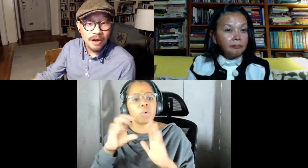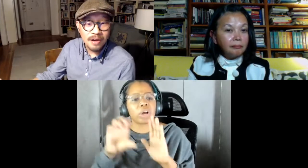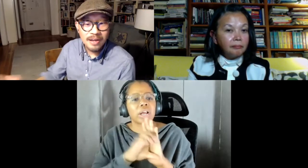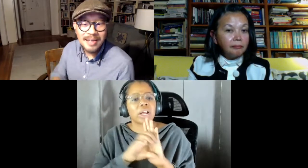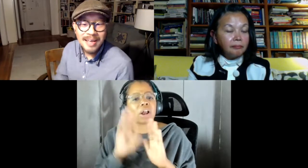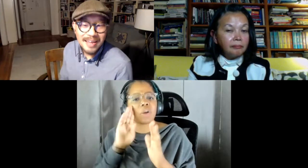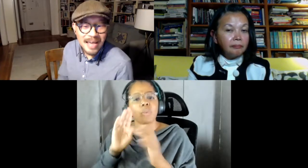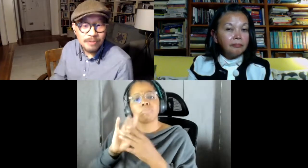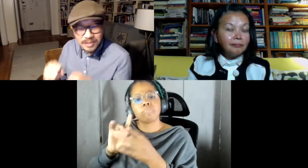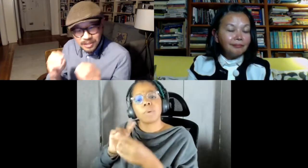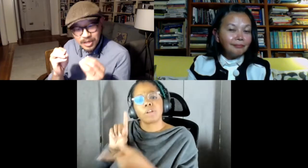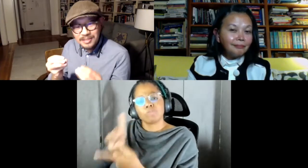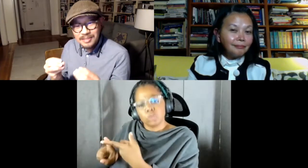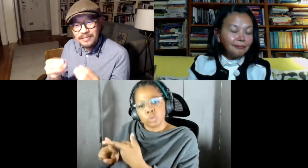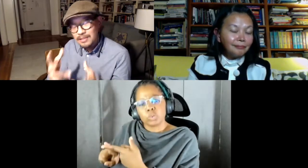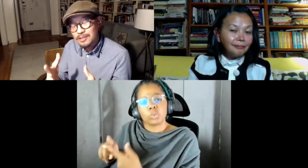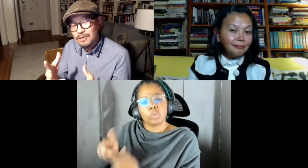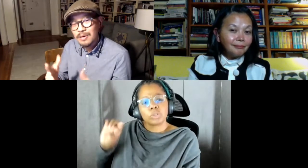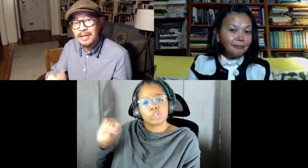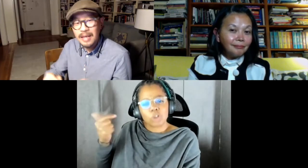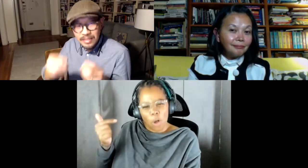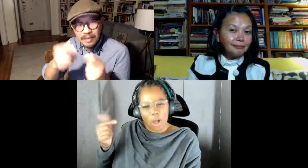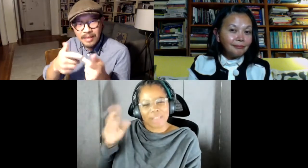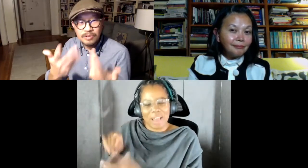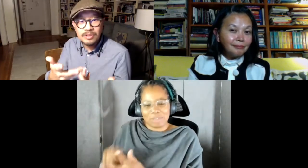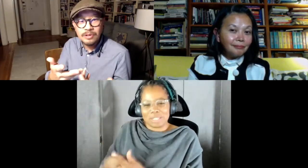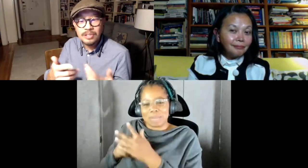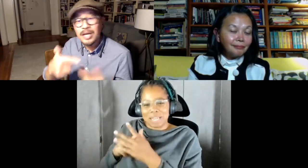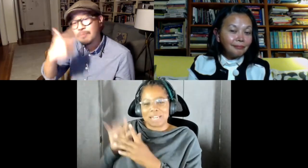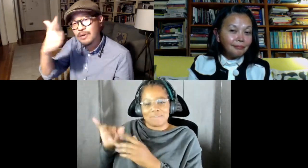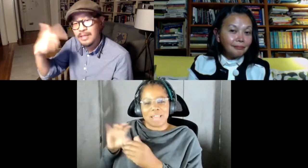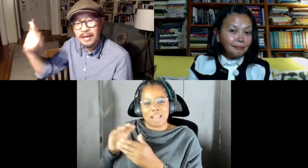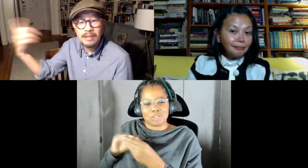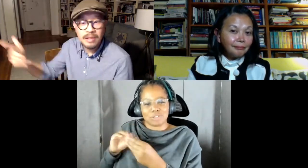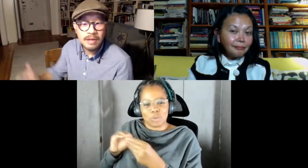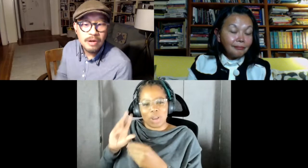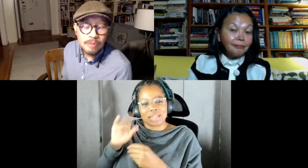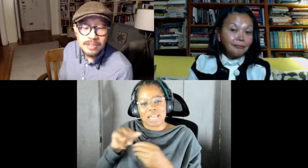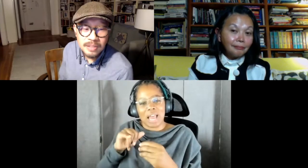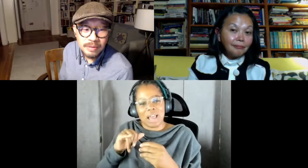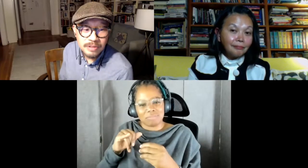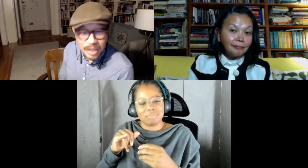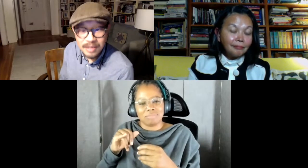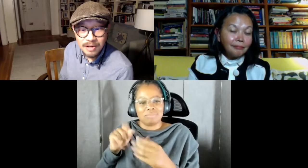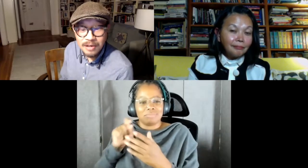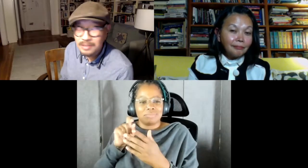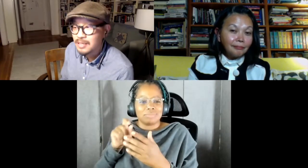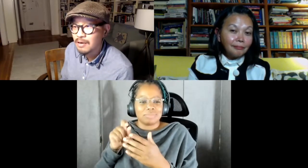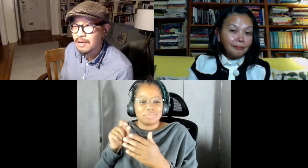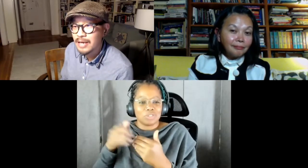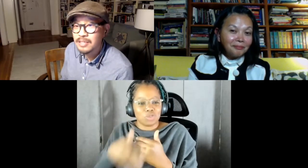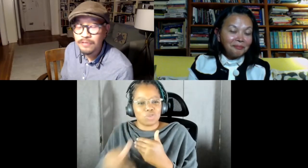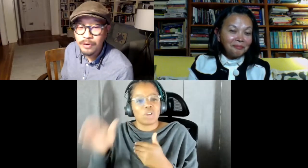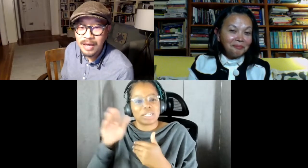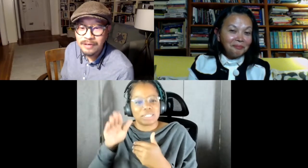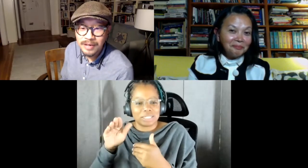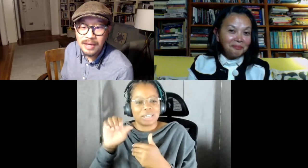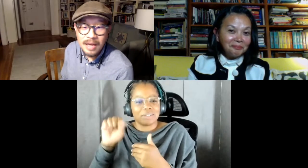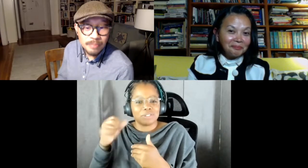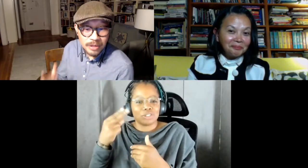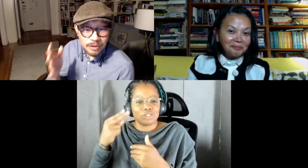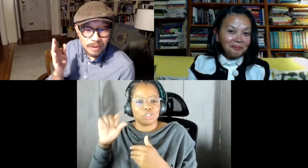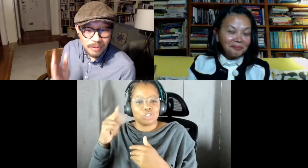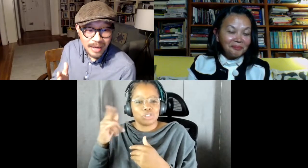to the dog. And that was the genesis of that story. And then that was an early chapter. And then the rest of the Shaggy Dog scenario actually flowed out of